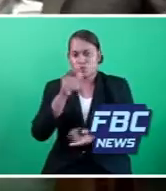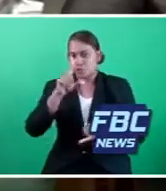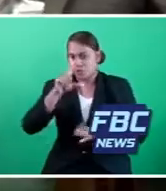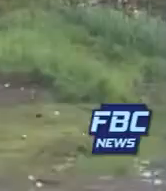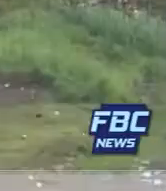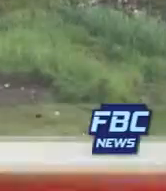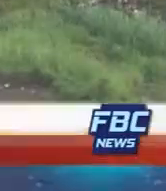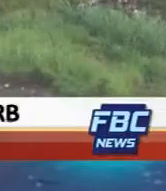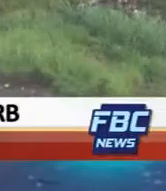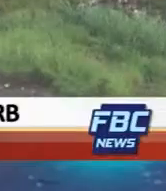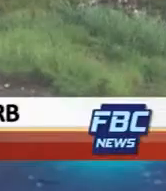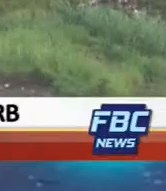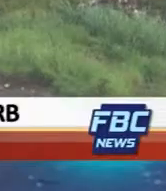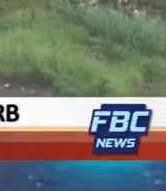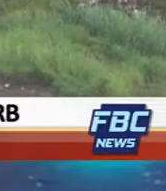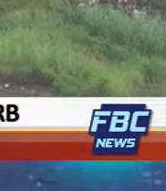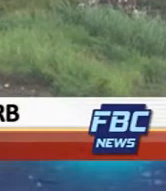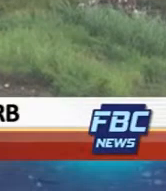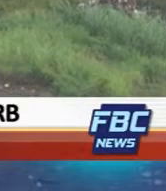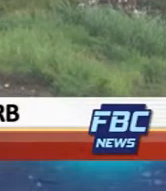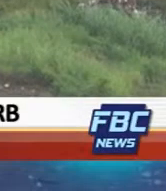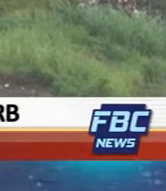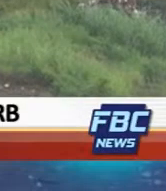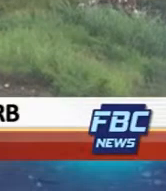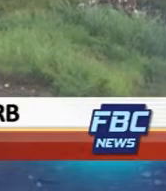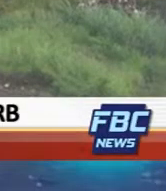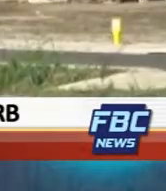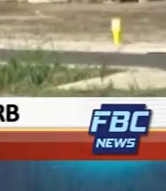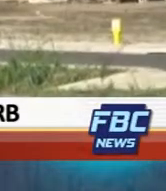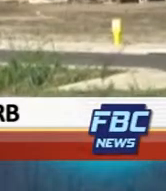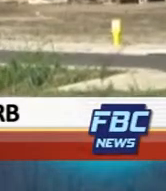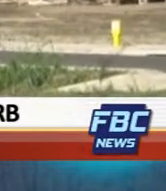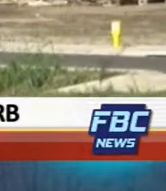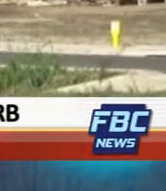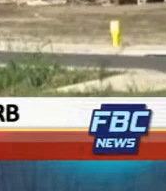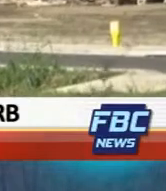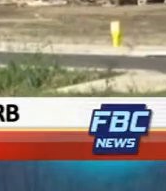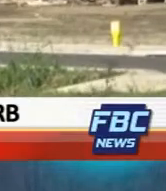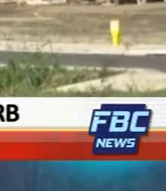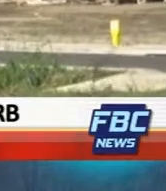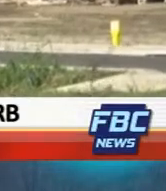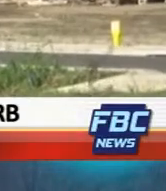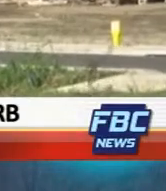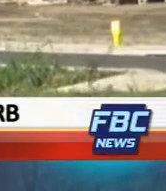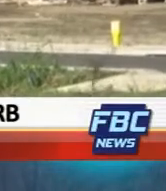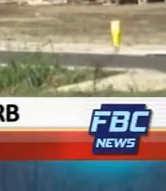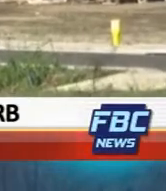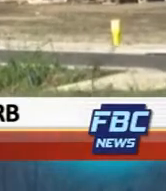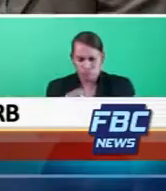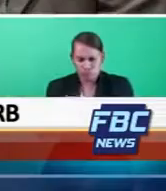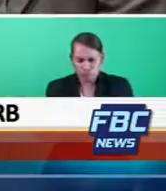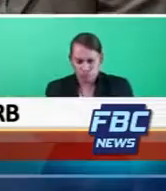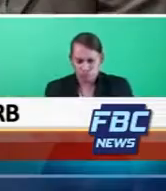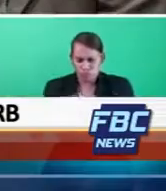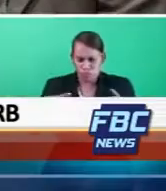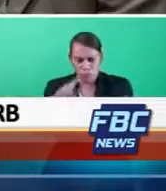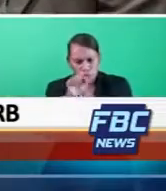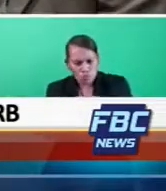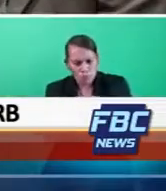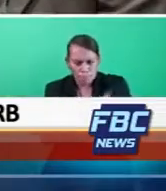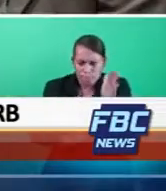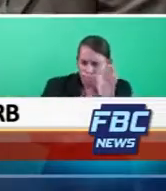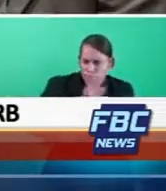cost. Also part of the reform is the digitization of services provided by the Housing Authority. When people put